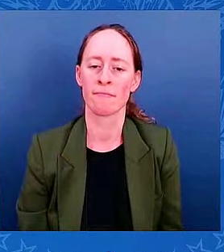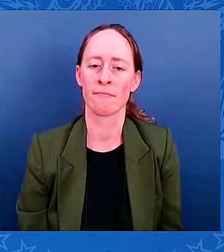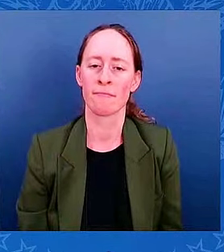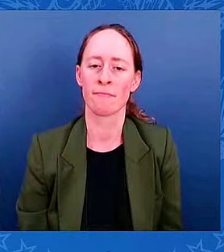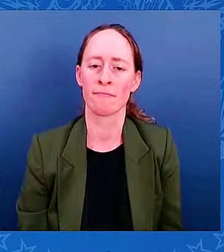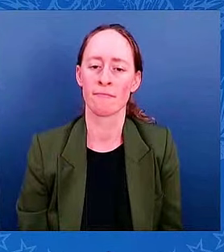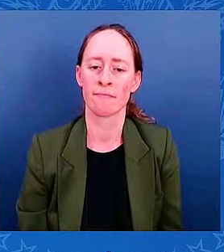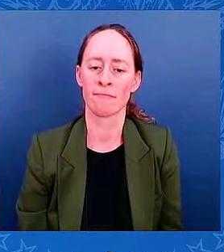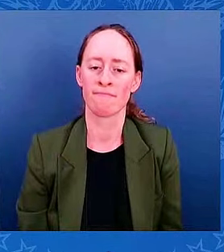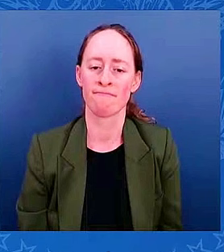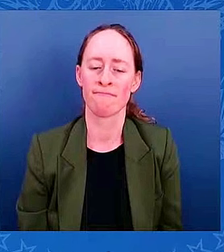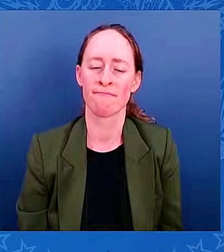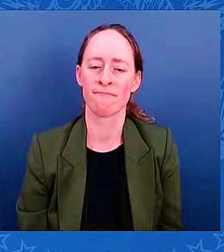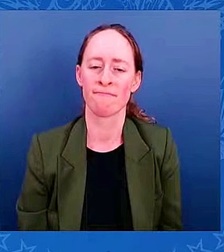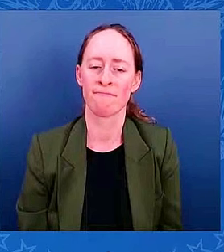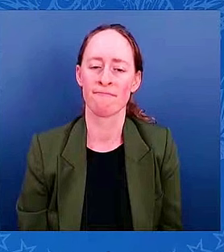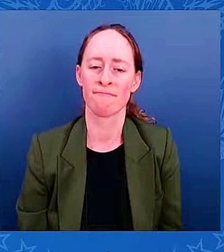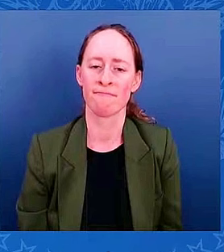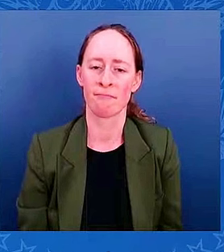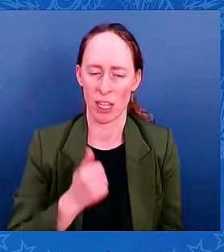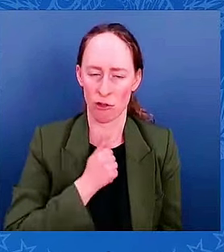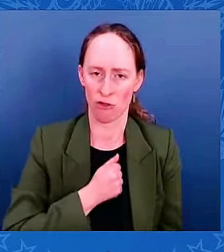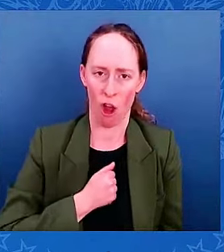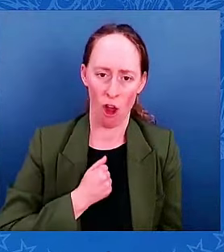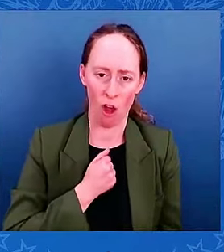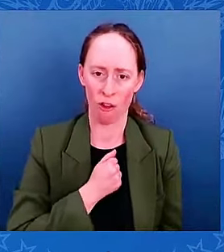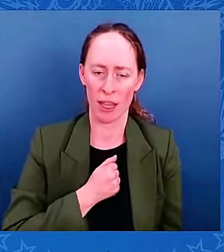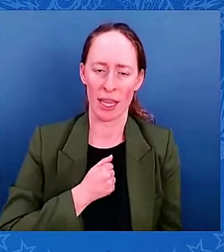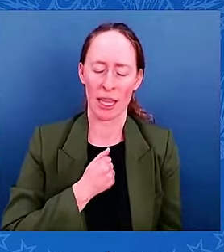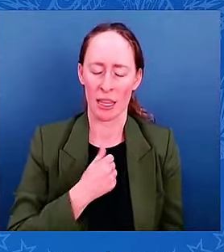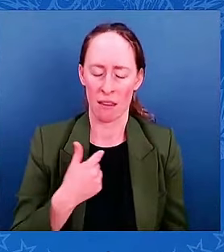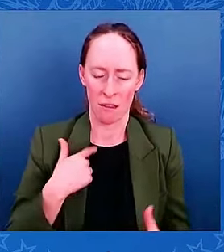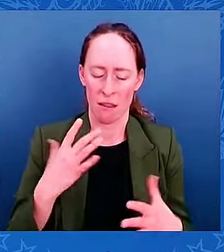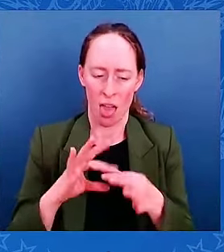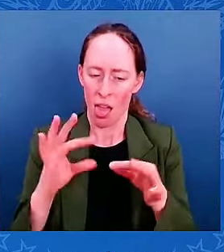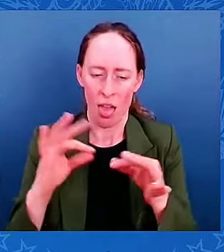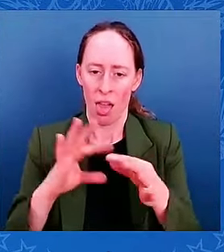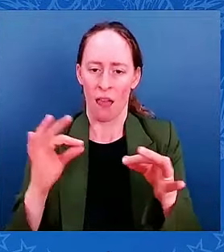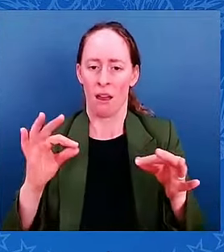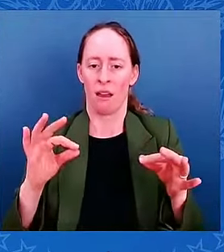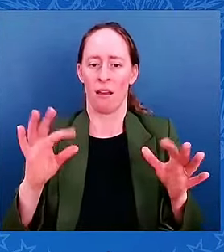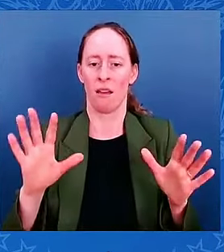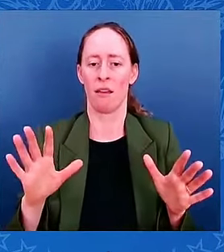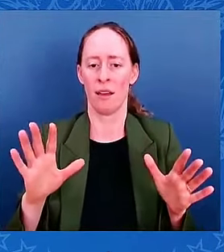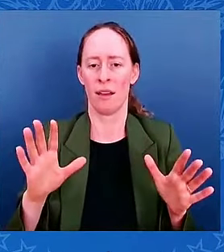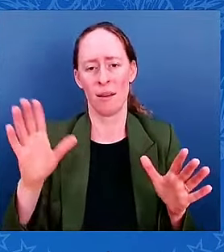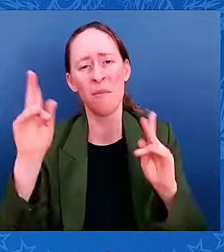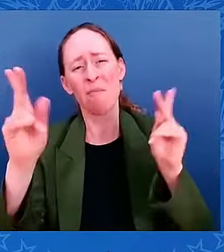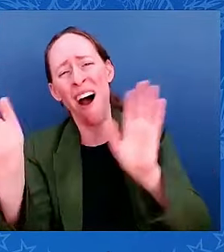I'm sorry to get emotional about that, but I. That's all right. But I miss him.